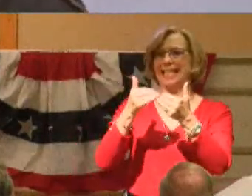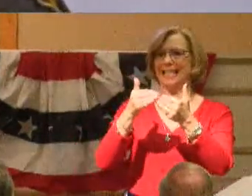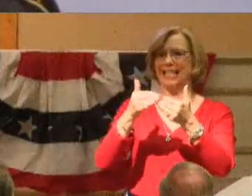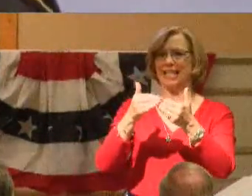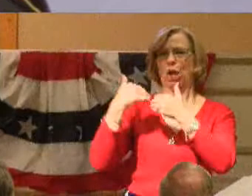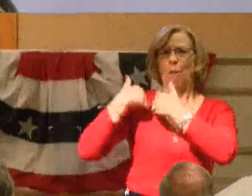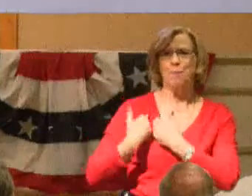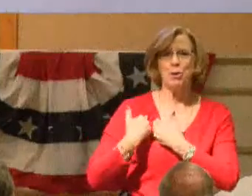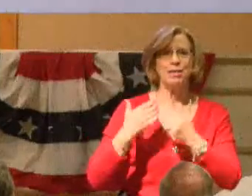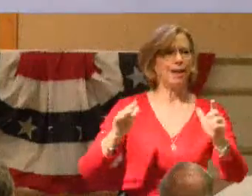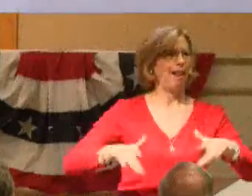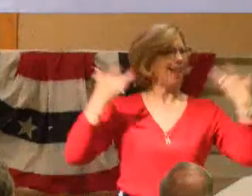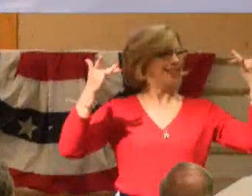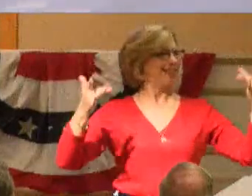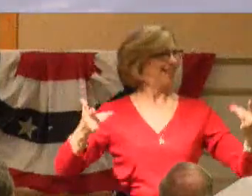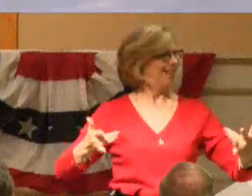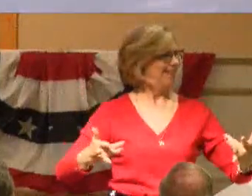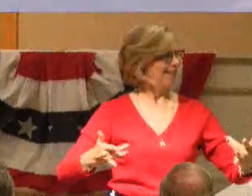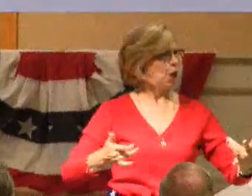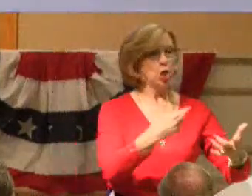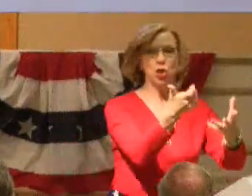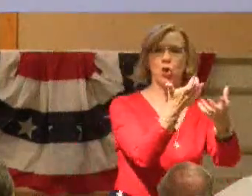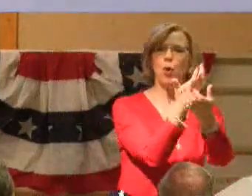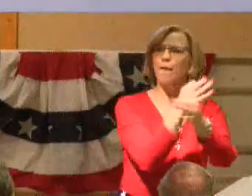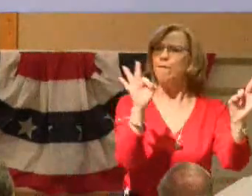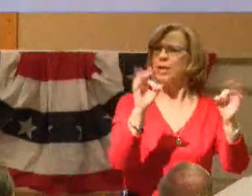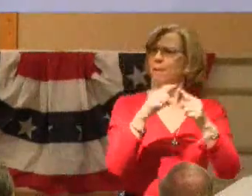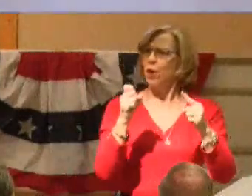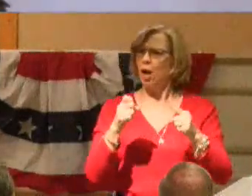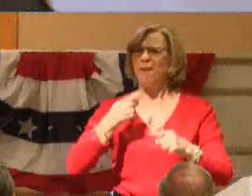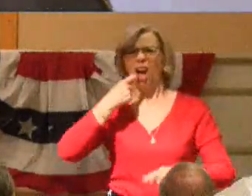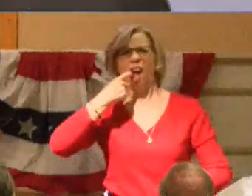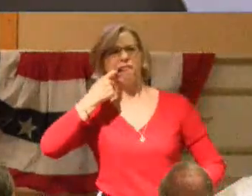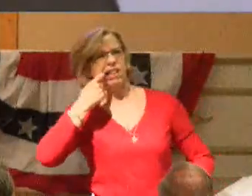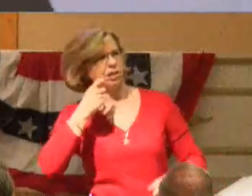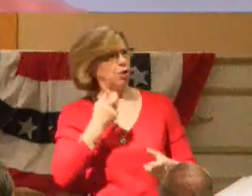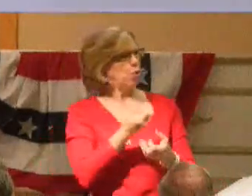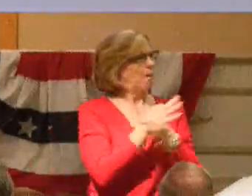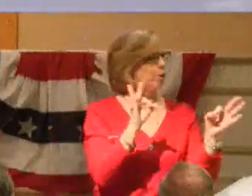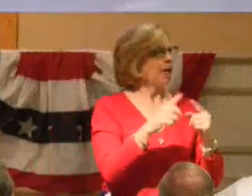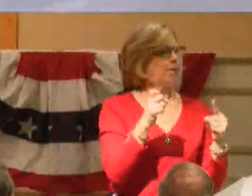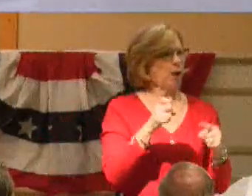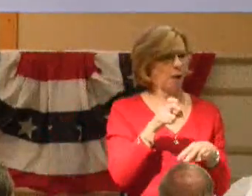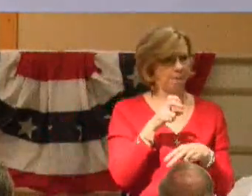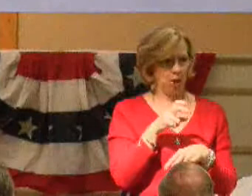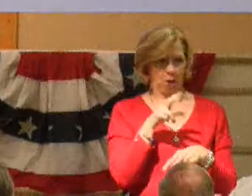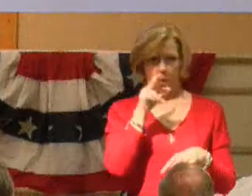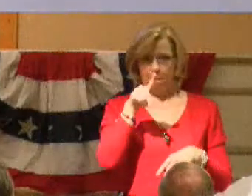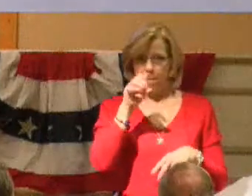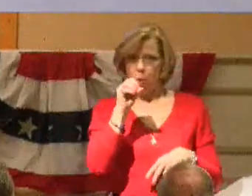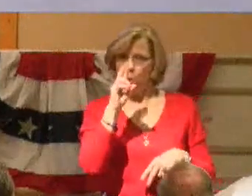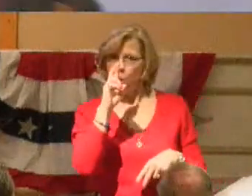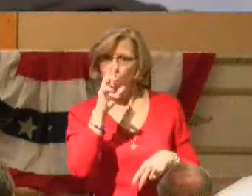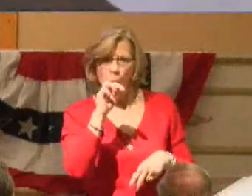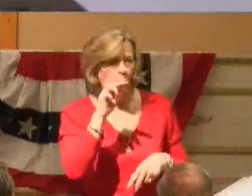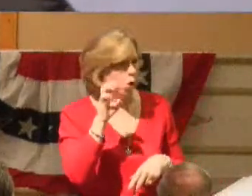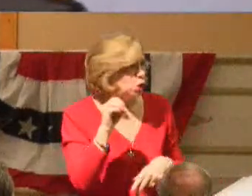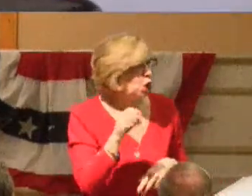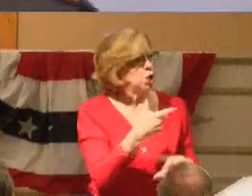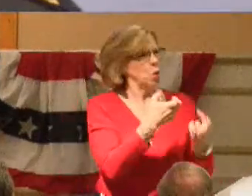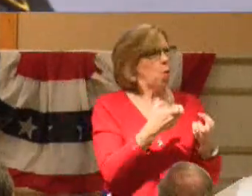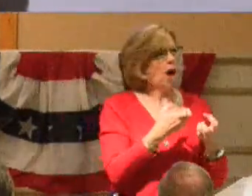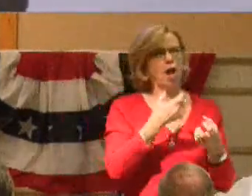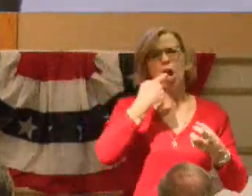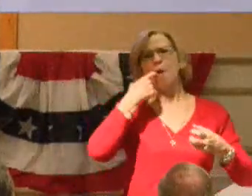want freedom? You want freedom from addiction? You want freedom from pornography? You want freedom from alcohol? You want freedom from